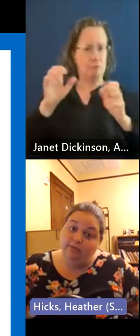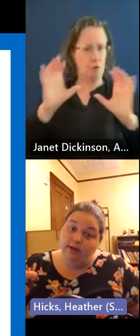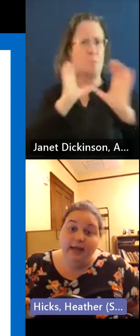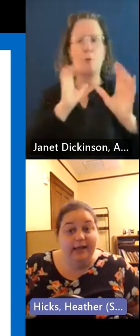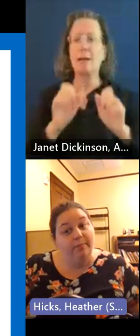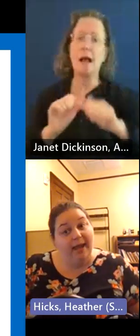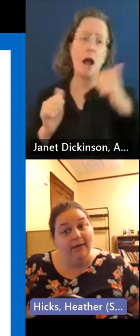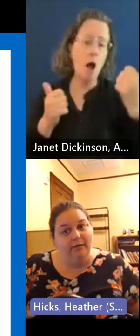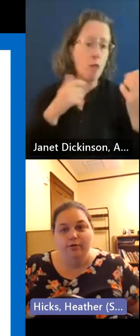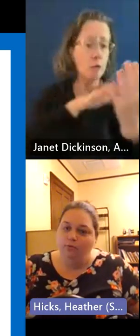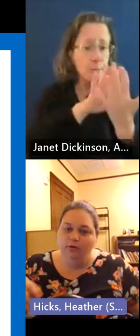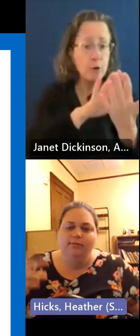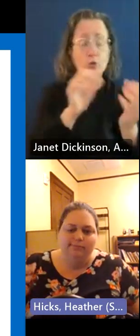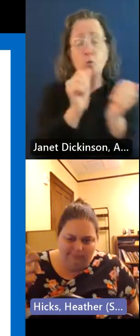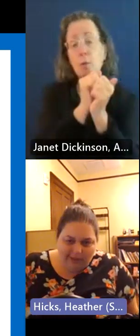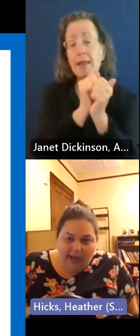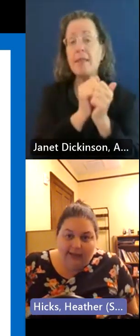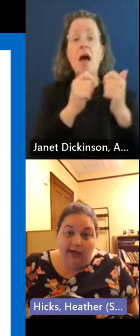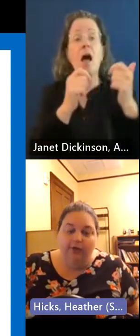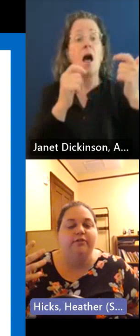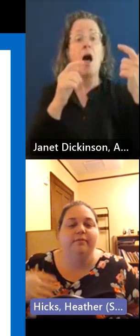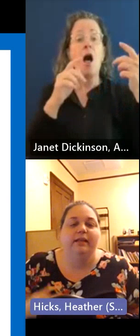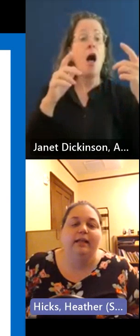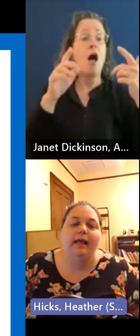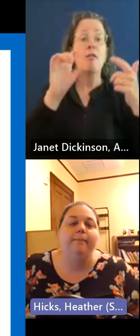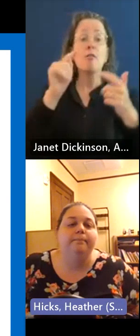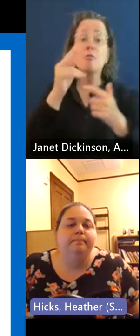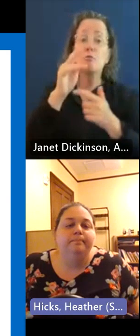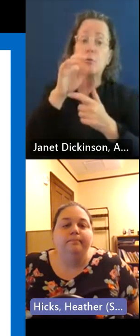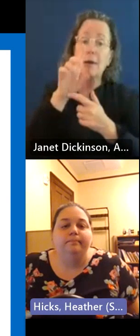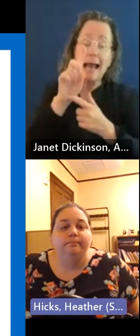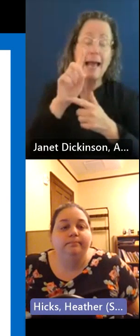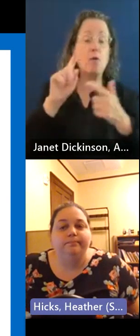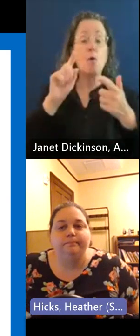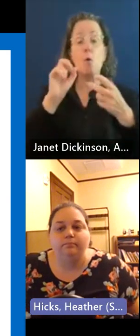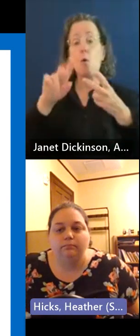Like maybe it's red and a pattern or icon or something like that.